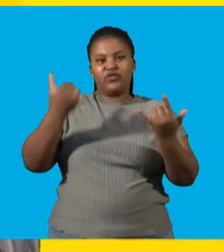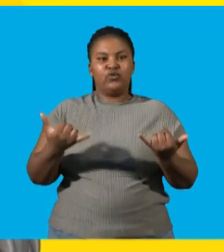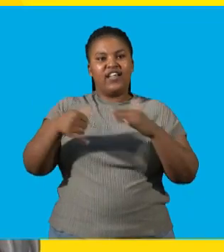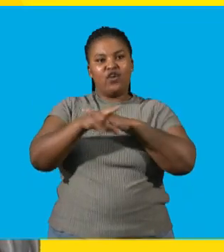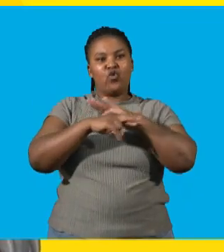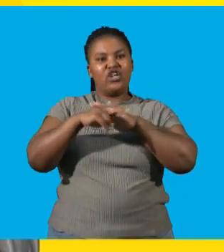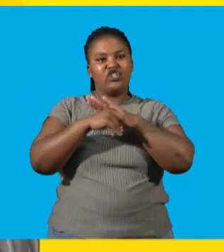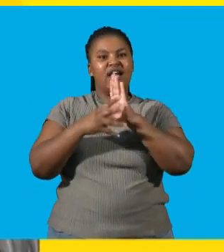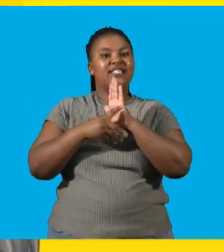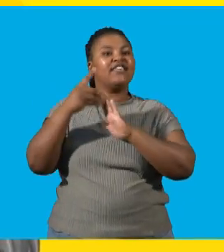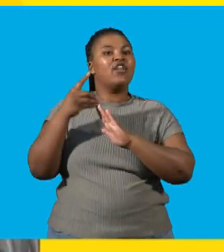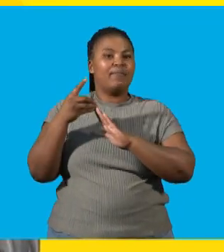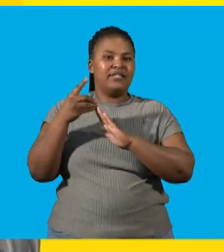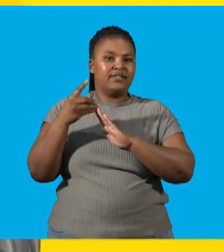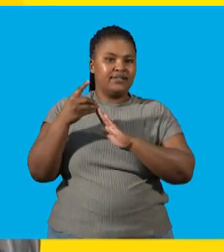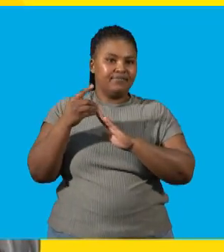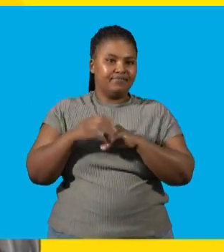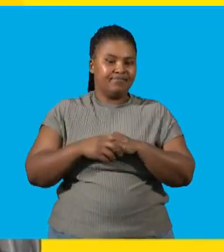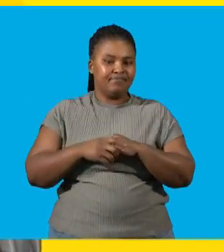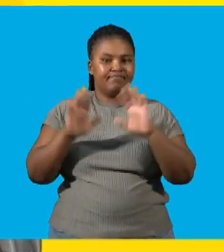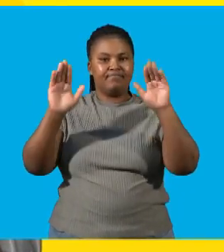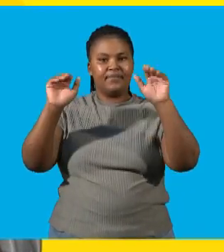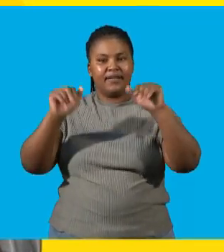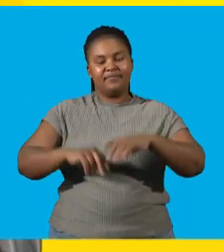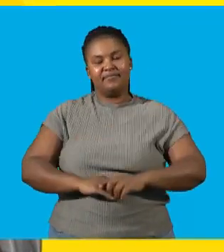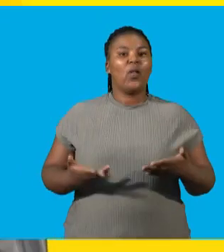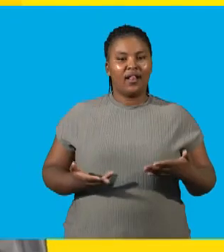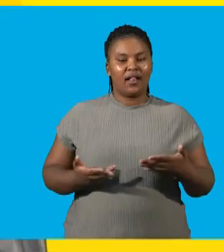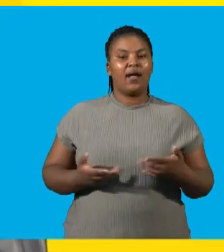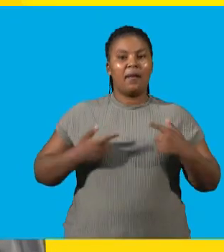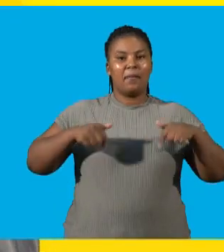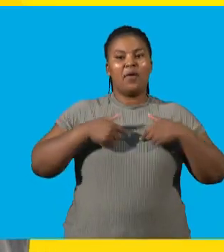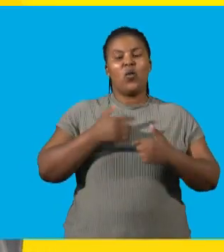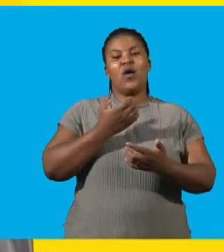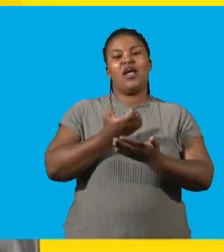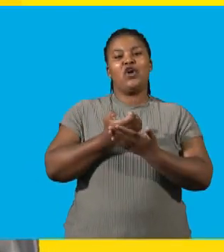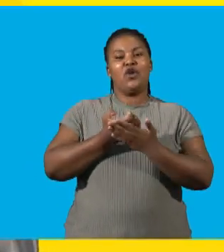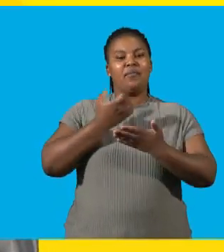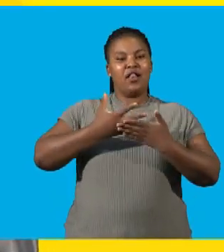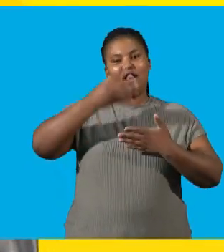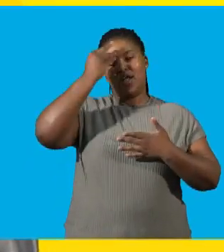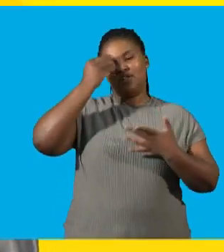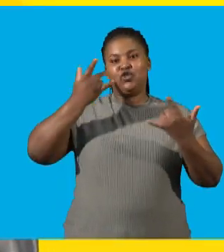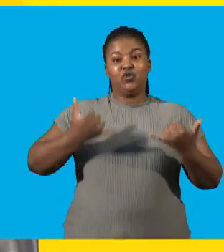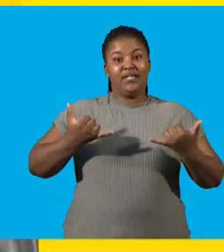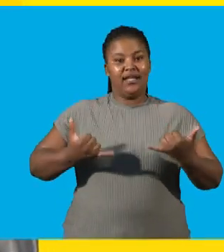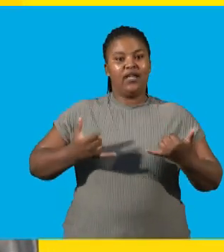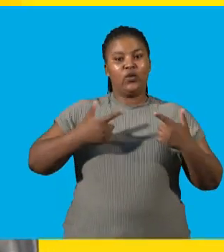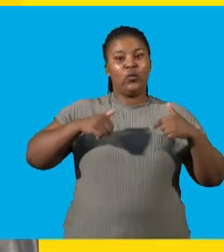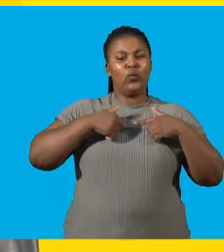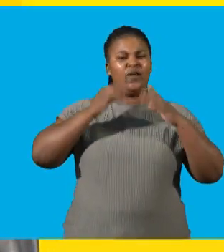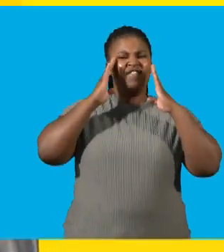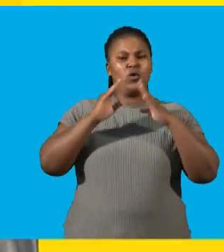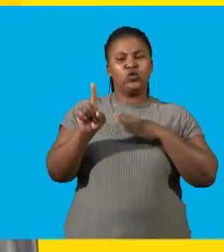regional development. Goodbye. Welcome to our economics lesson today. In